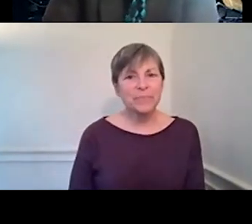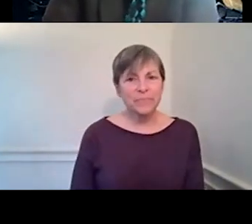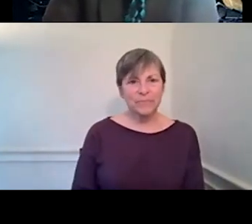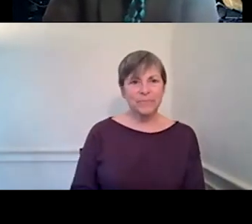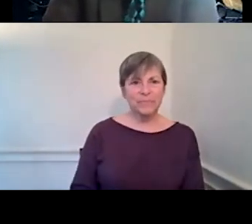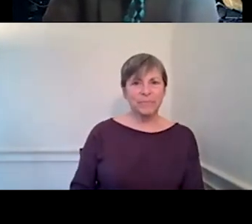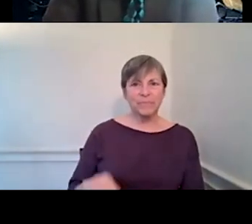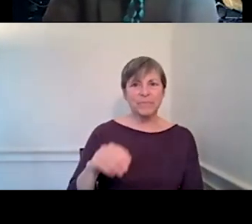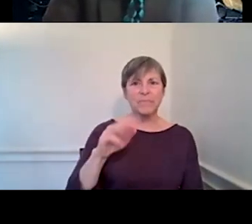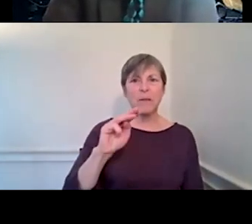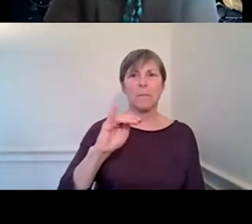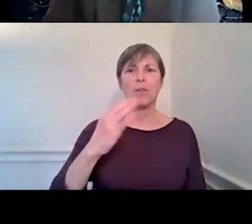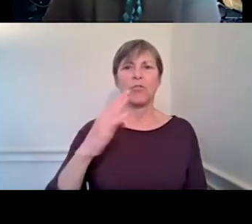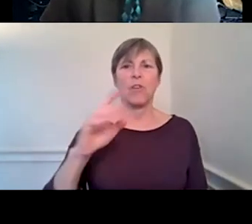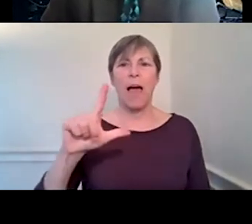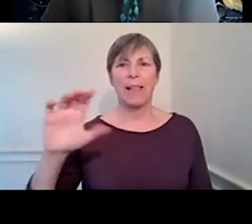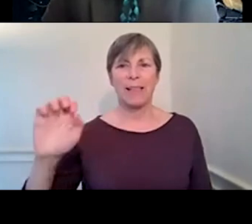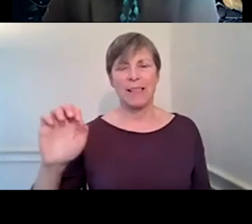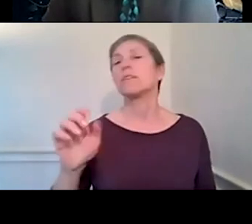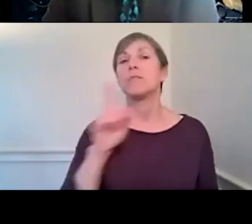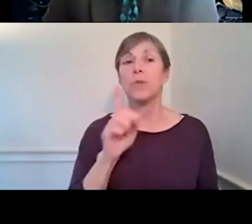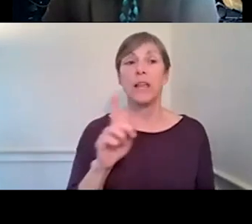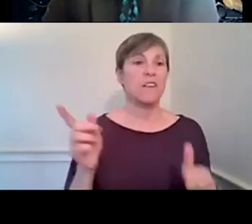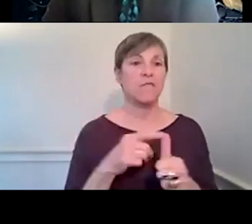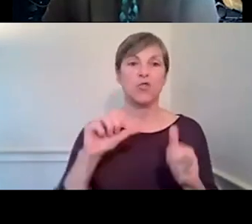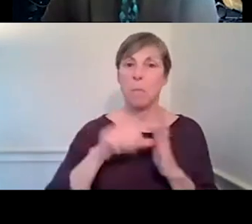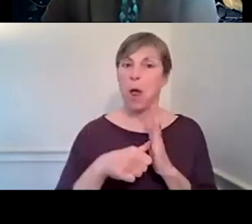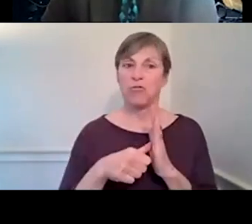I know one thing that's important, first impressions.